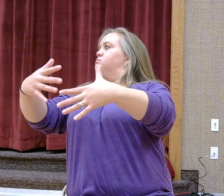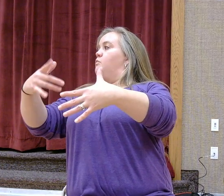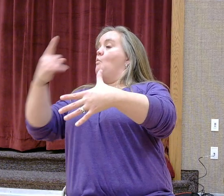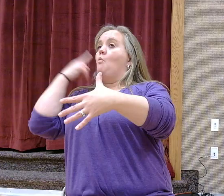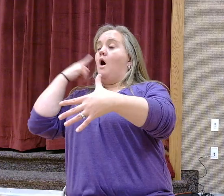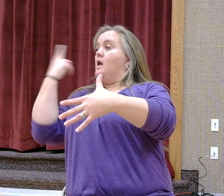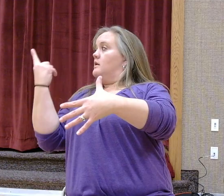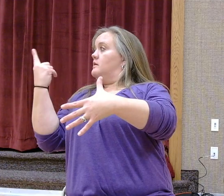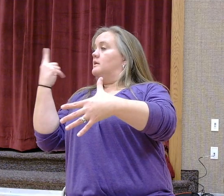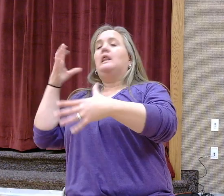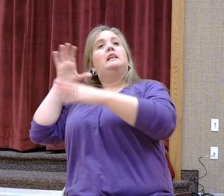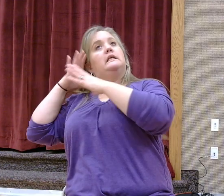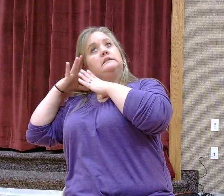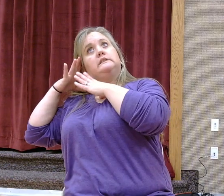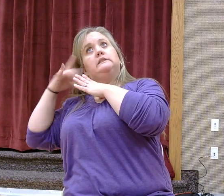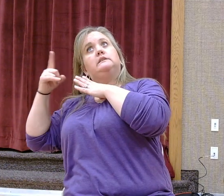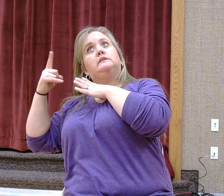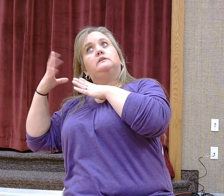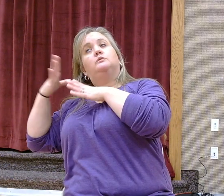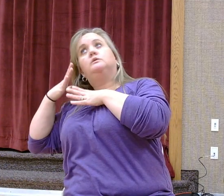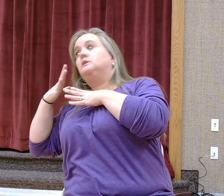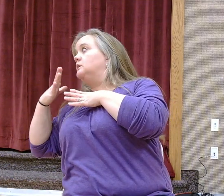there's 1, listen,